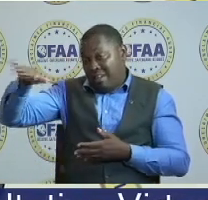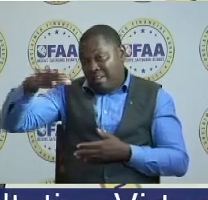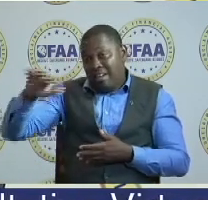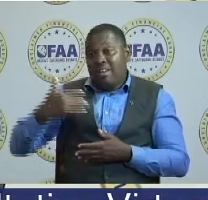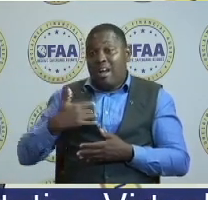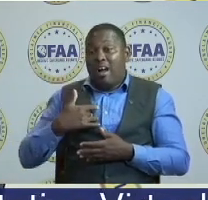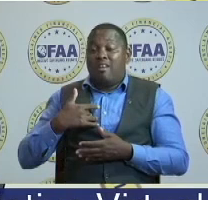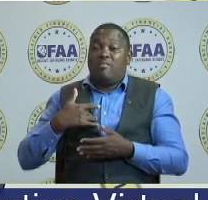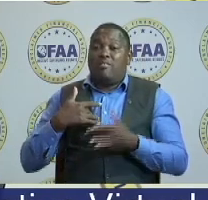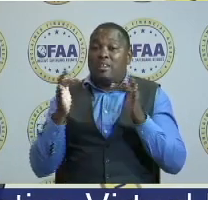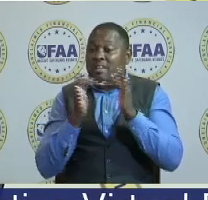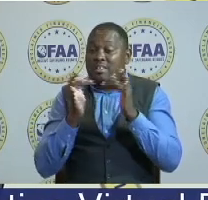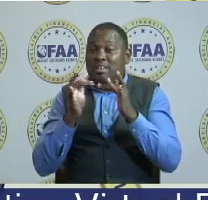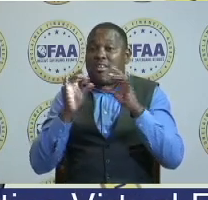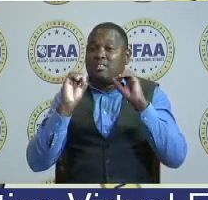to the internet.